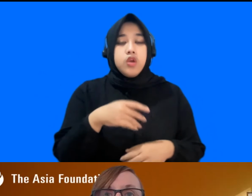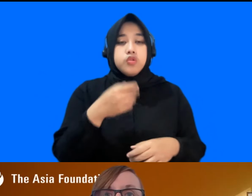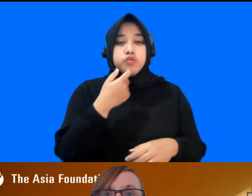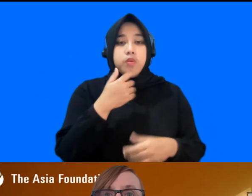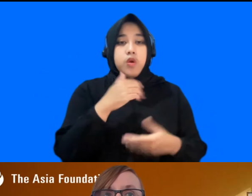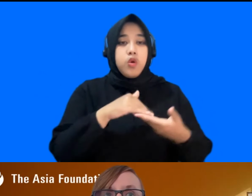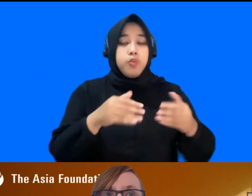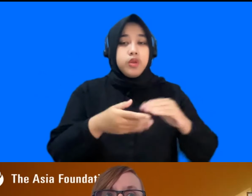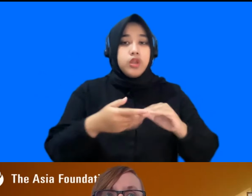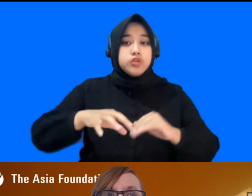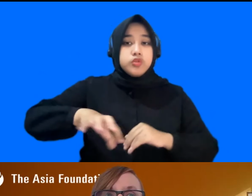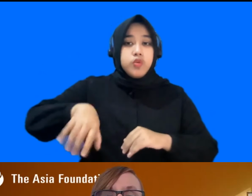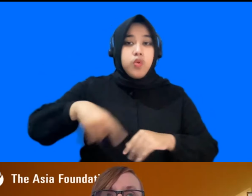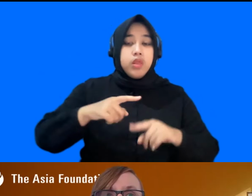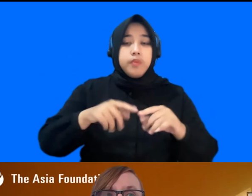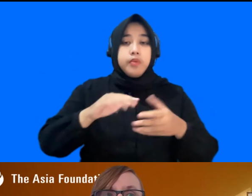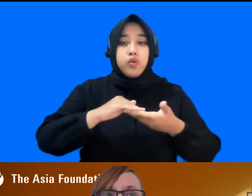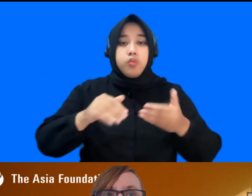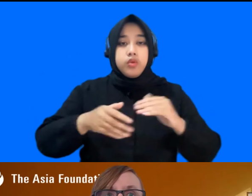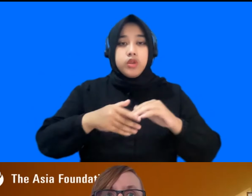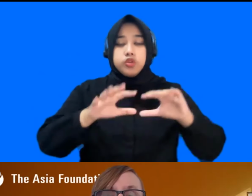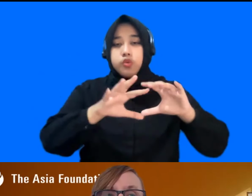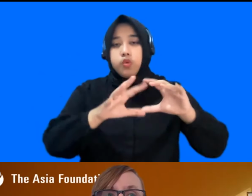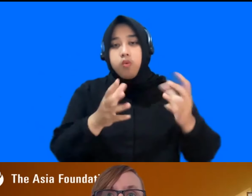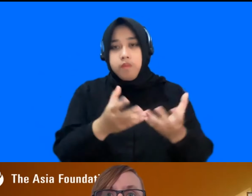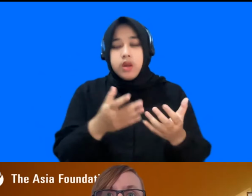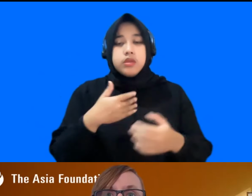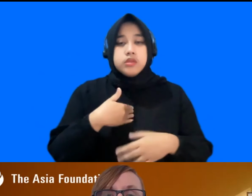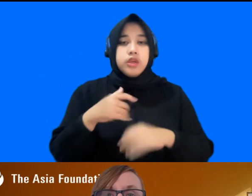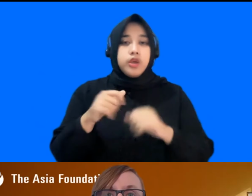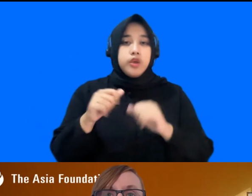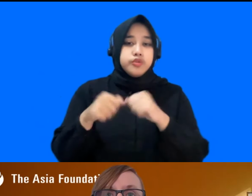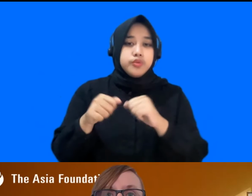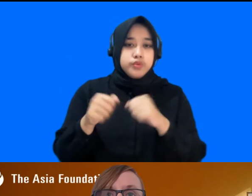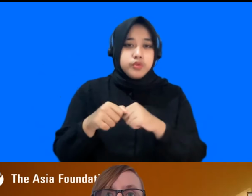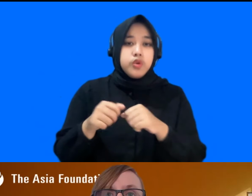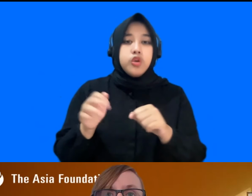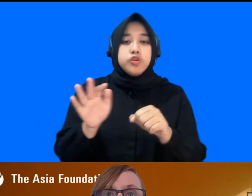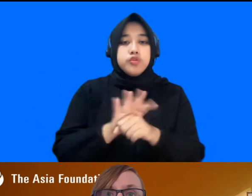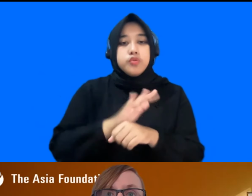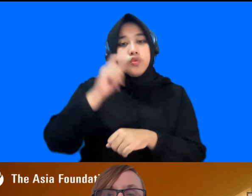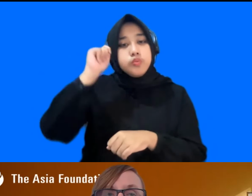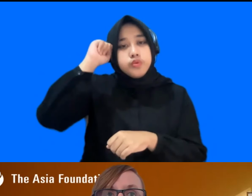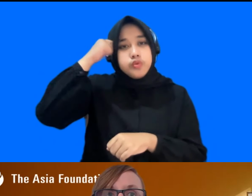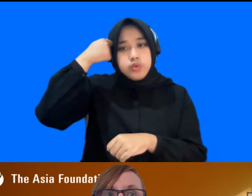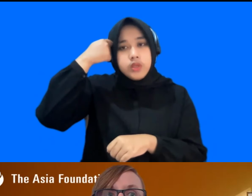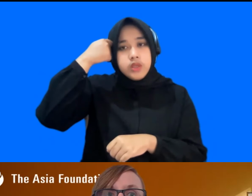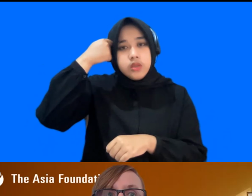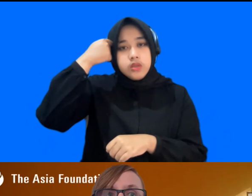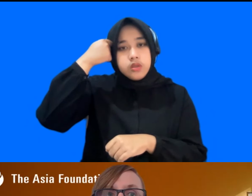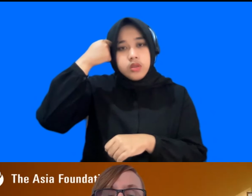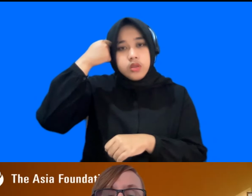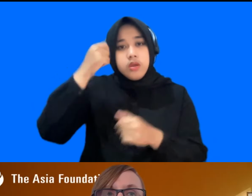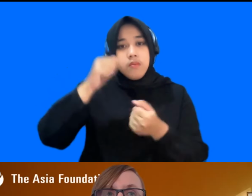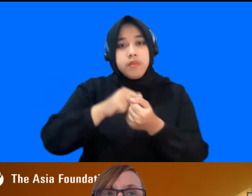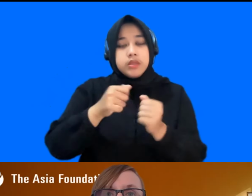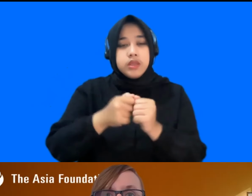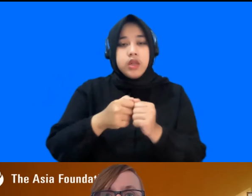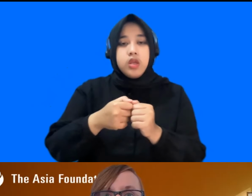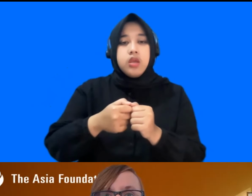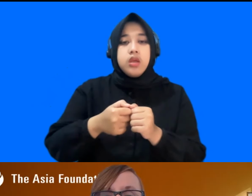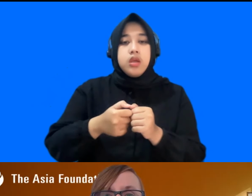really hard to try to sustain like a local community just by yourself, especially as you mentioned, sometimes a lot of people don't see